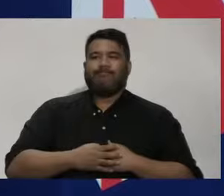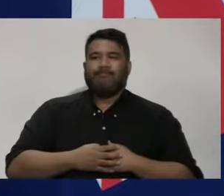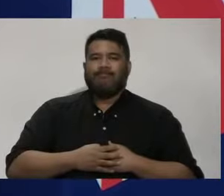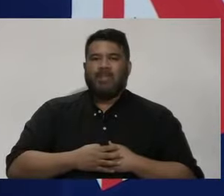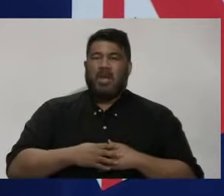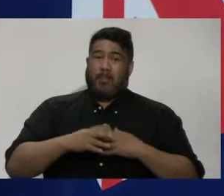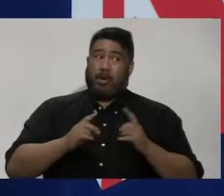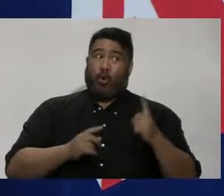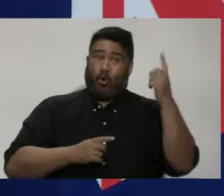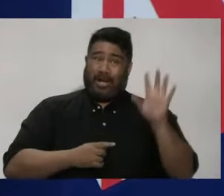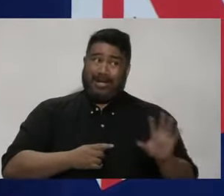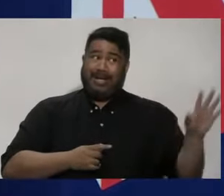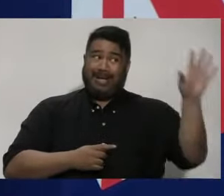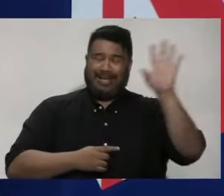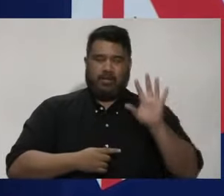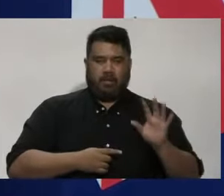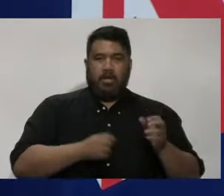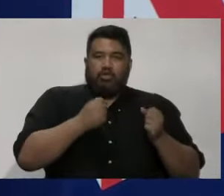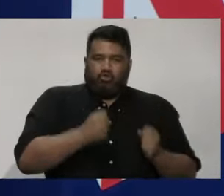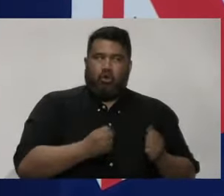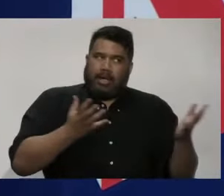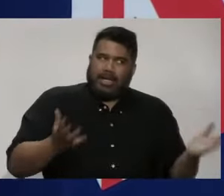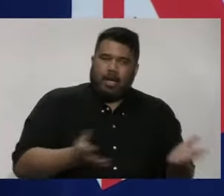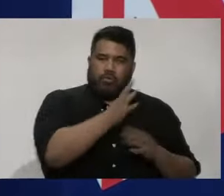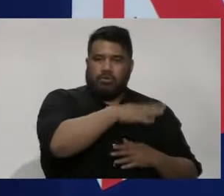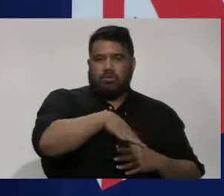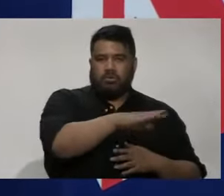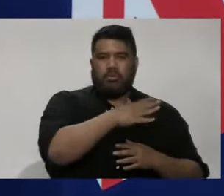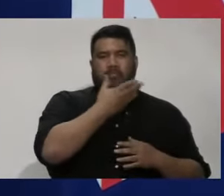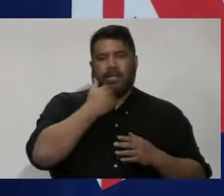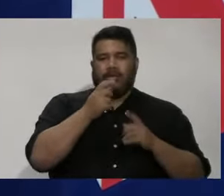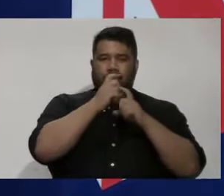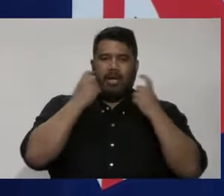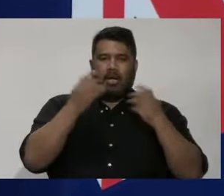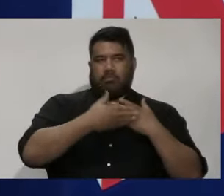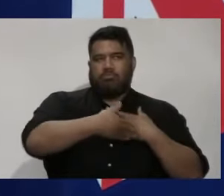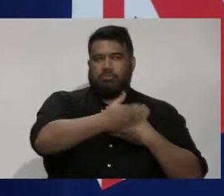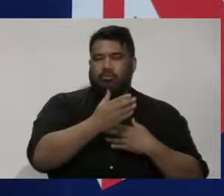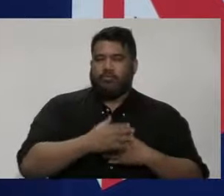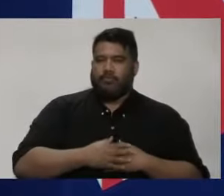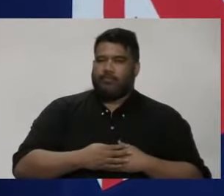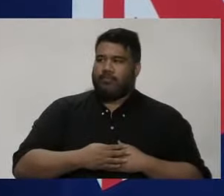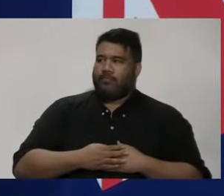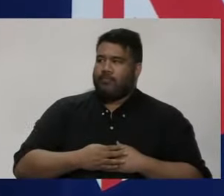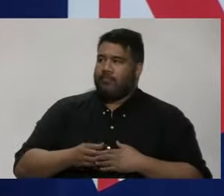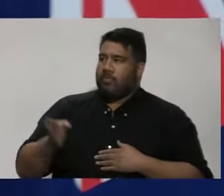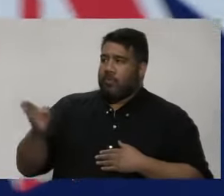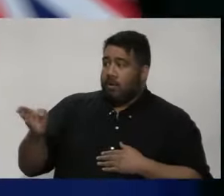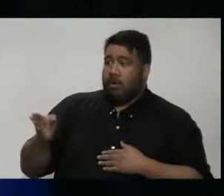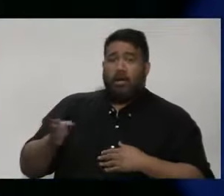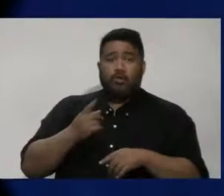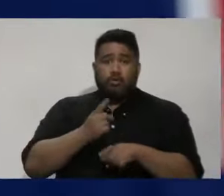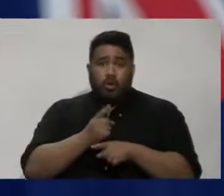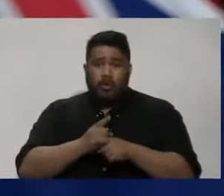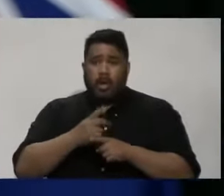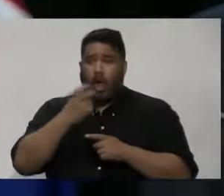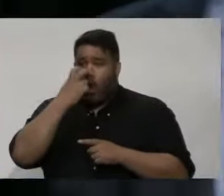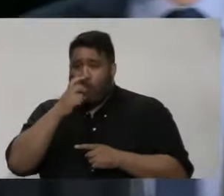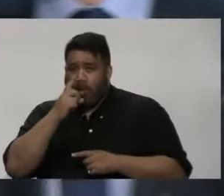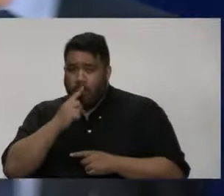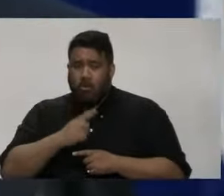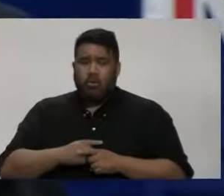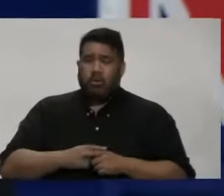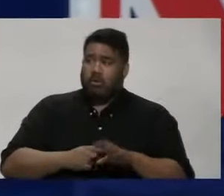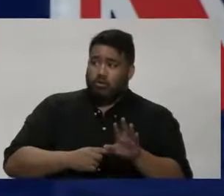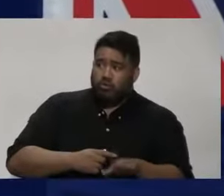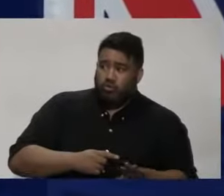it from Auckland and between as well. Exemptions for people who have breathing issues or small children or maybe particularly old people, and how will those exemptions